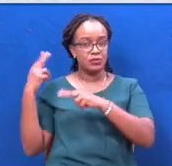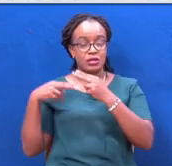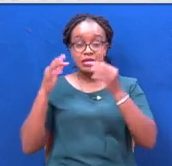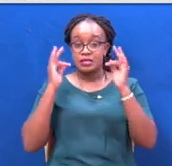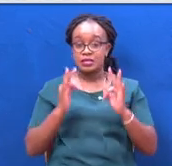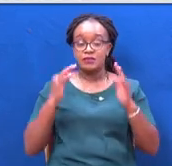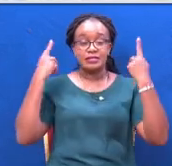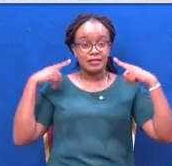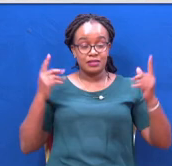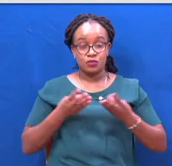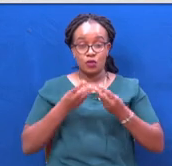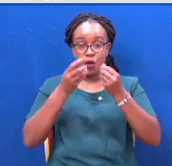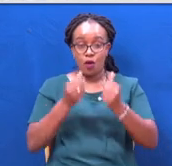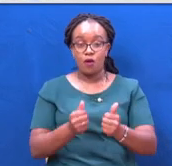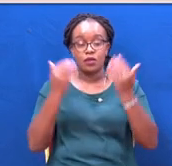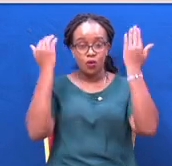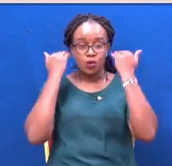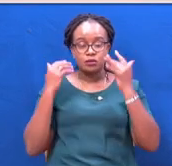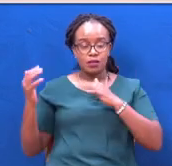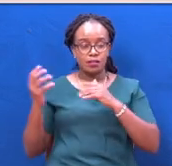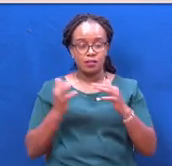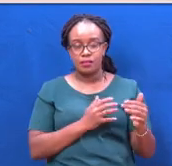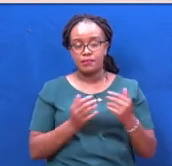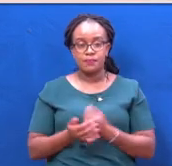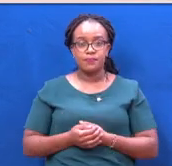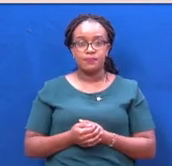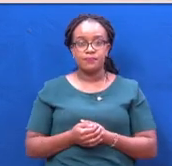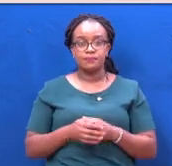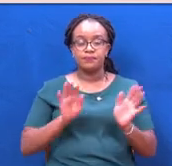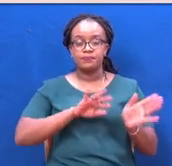succeeds in solving the judiciary's woes. Now, away from politics,